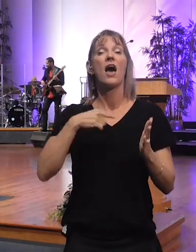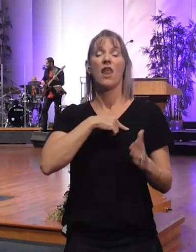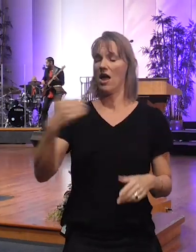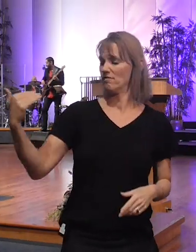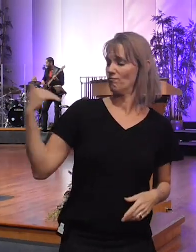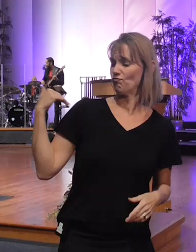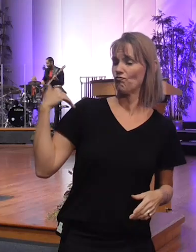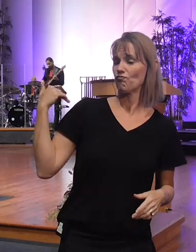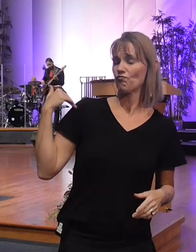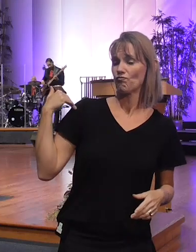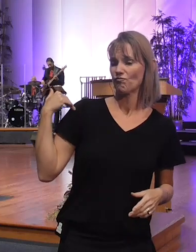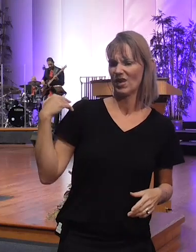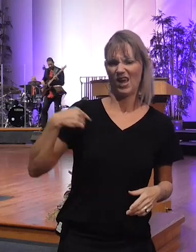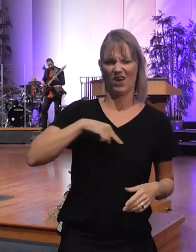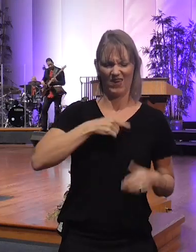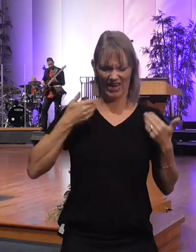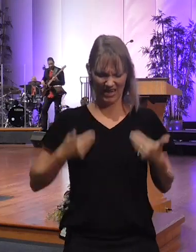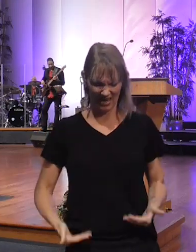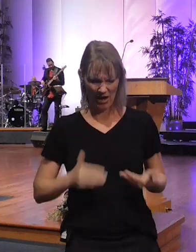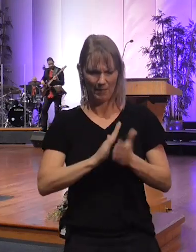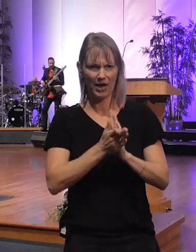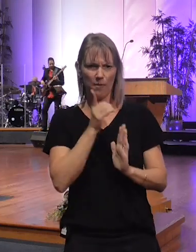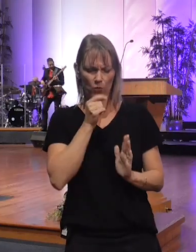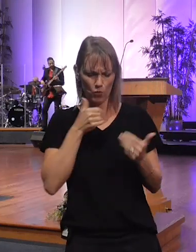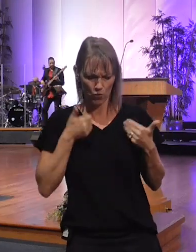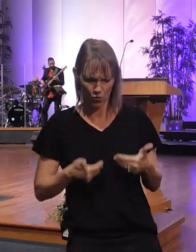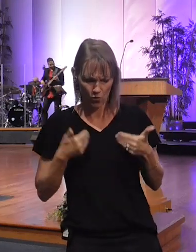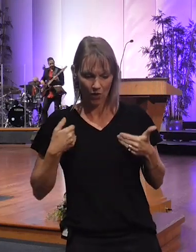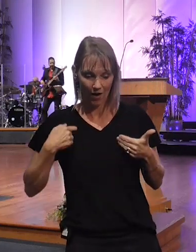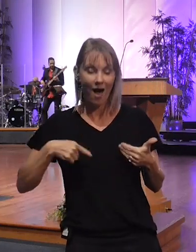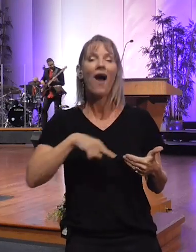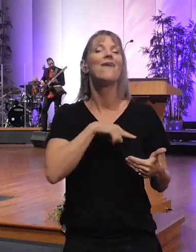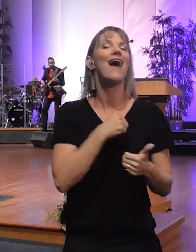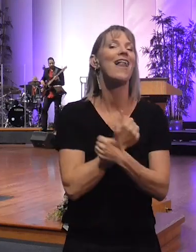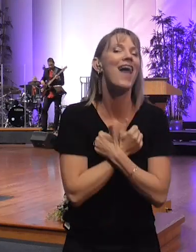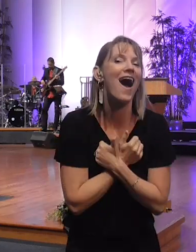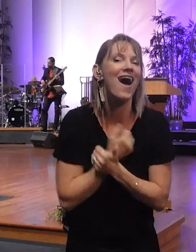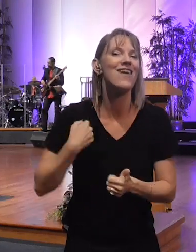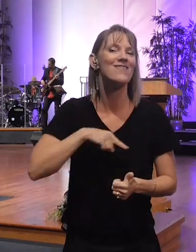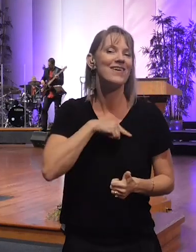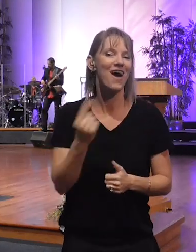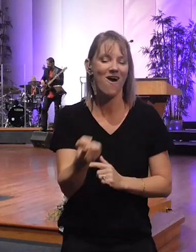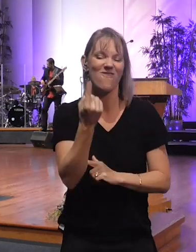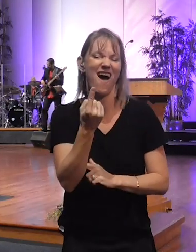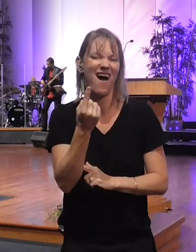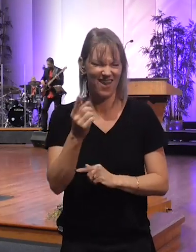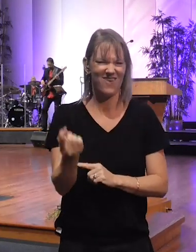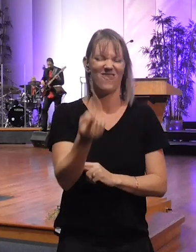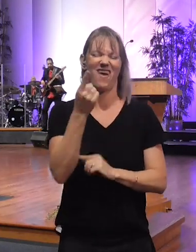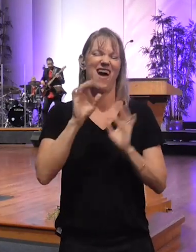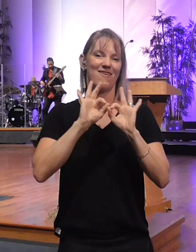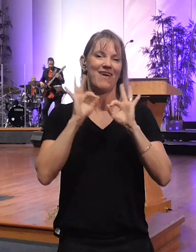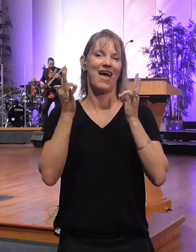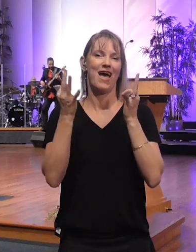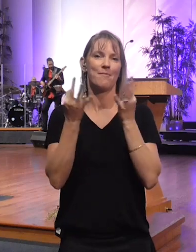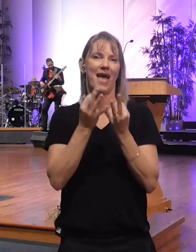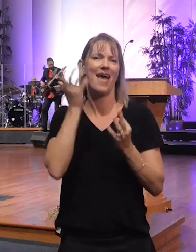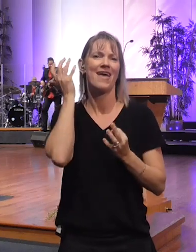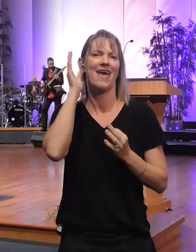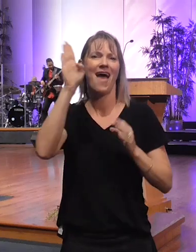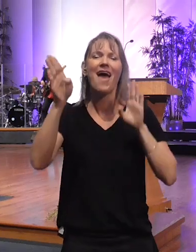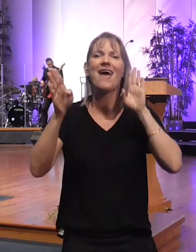be reminded of who we come to be. We are love, we are one big